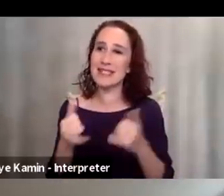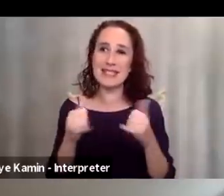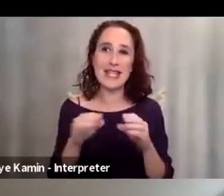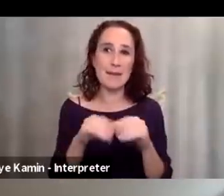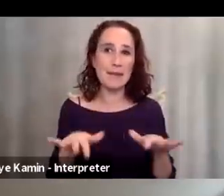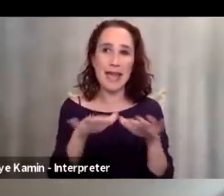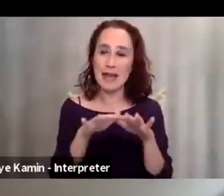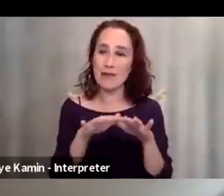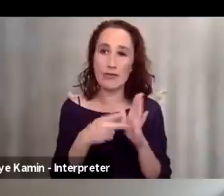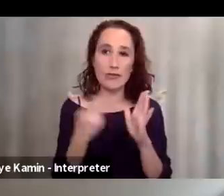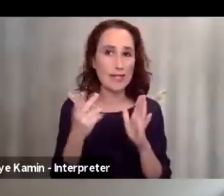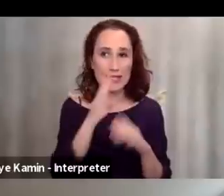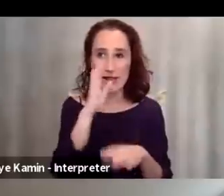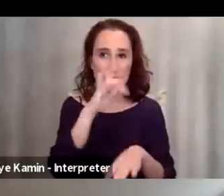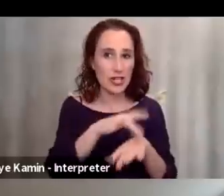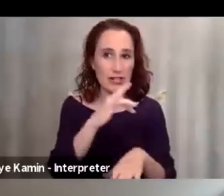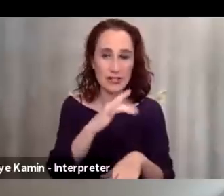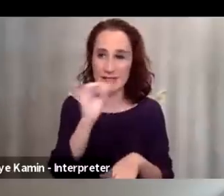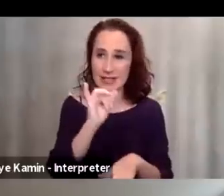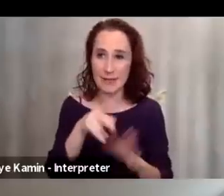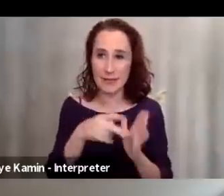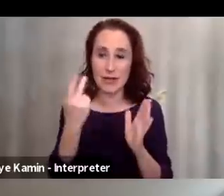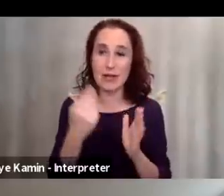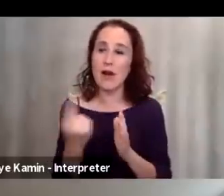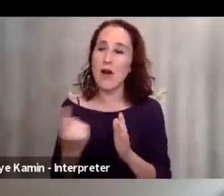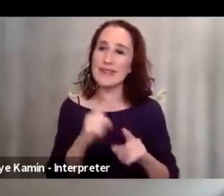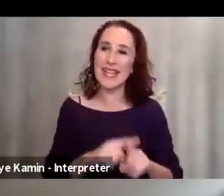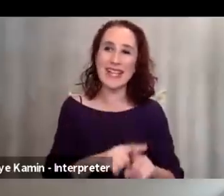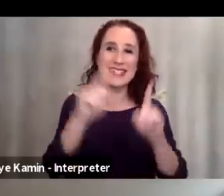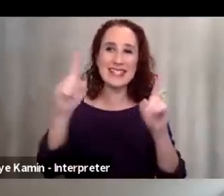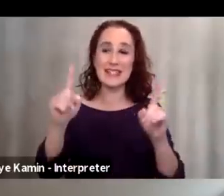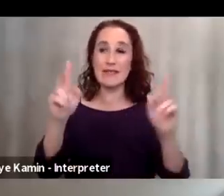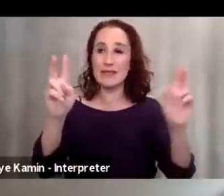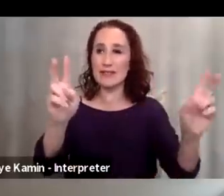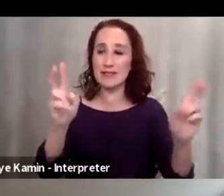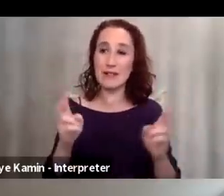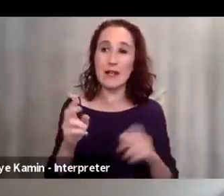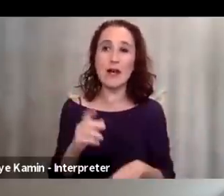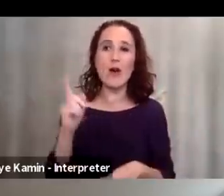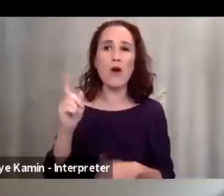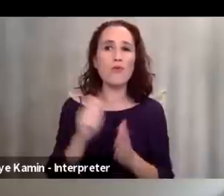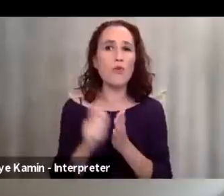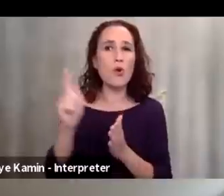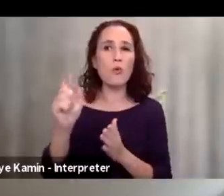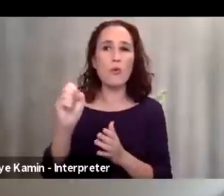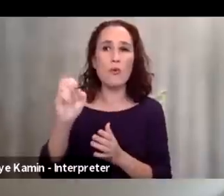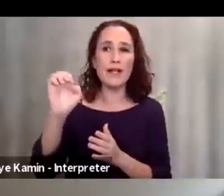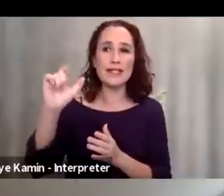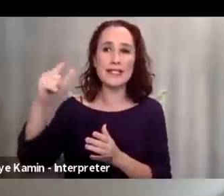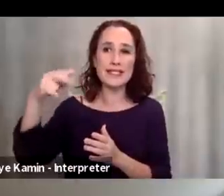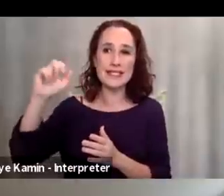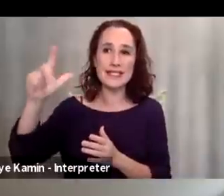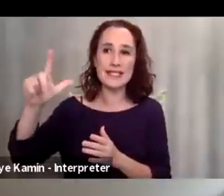twice. It was always a different thing. I think he only wrote one sequel the entire time he